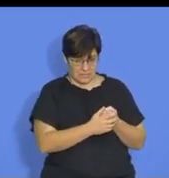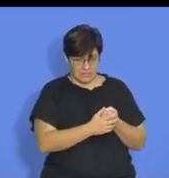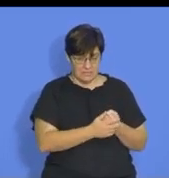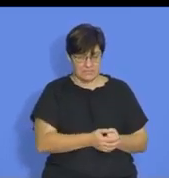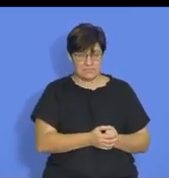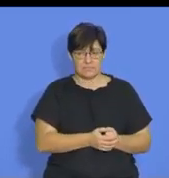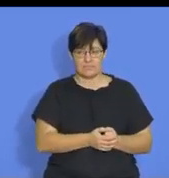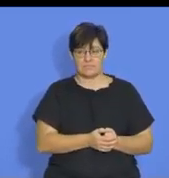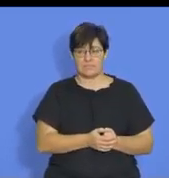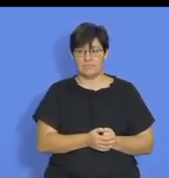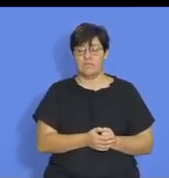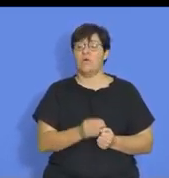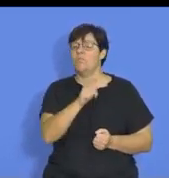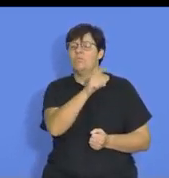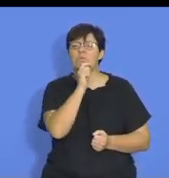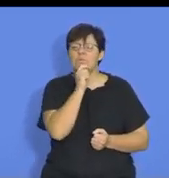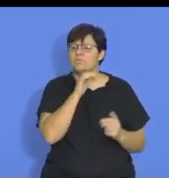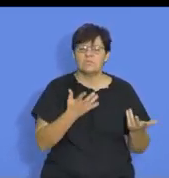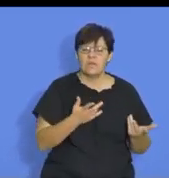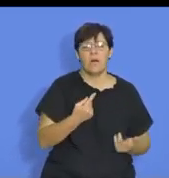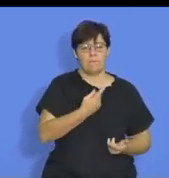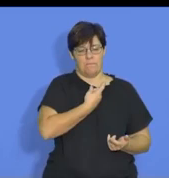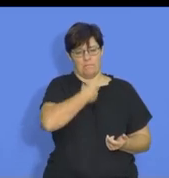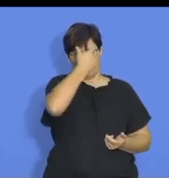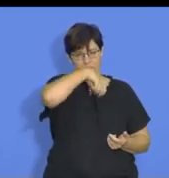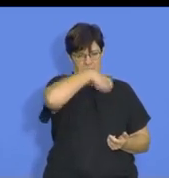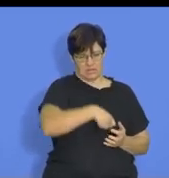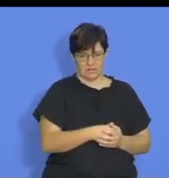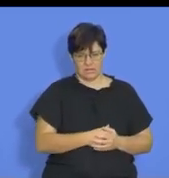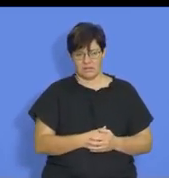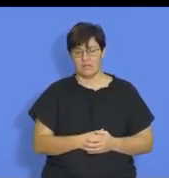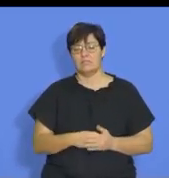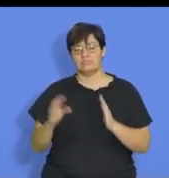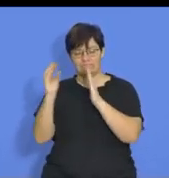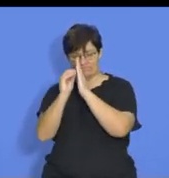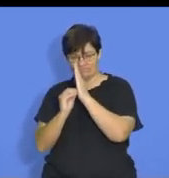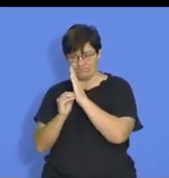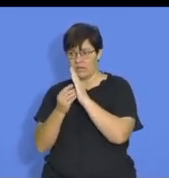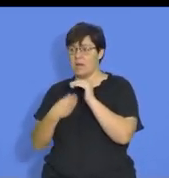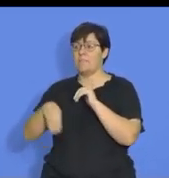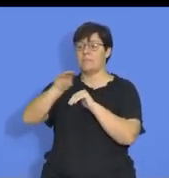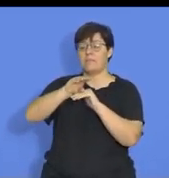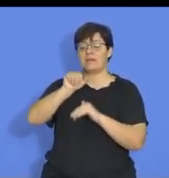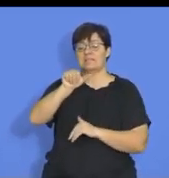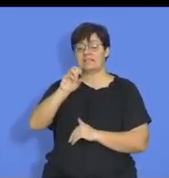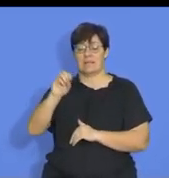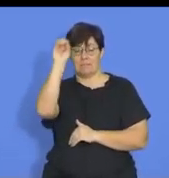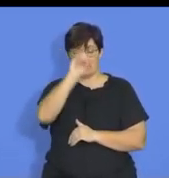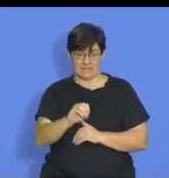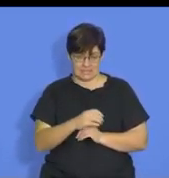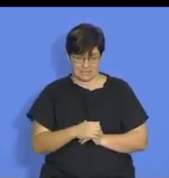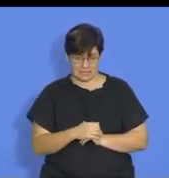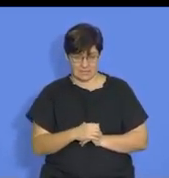quickly underline that. 2,000 Rand for personal use. The business marks up their stock